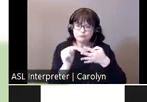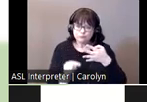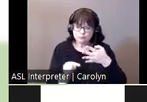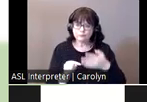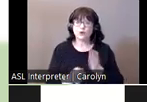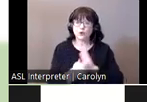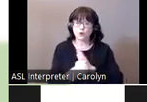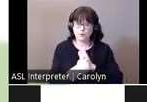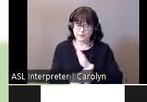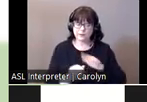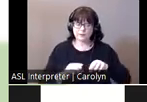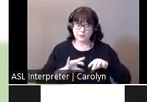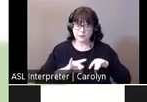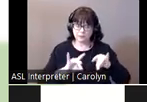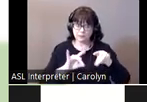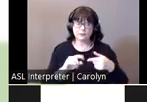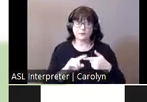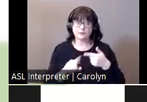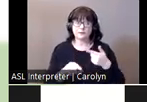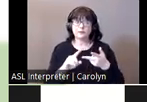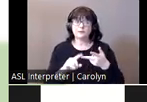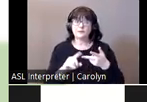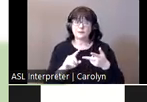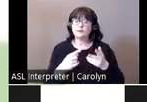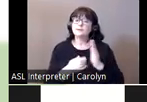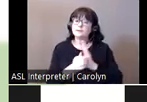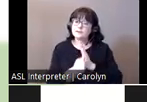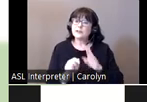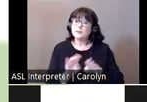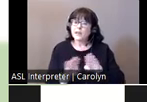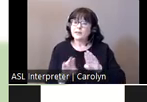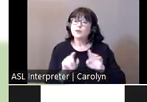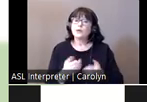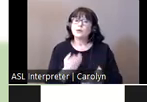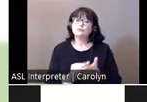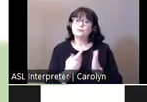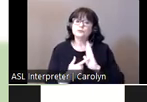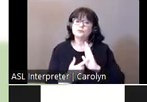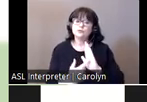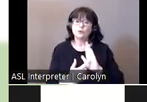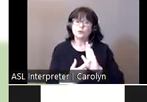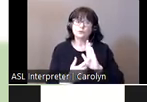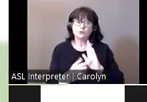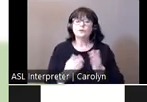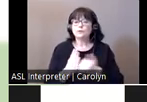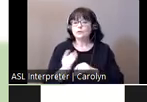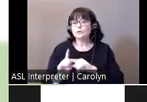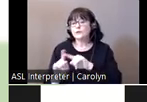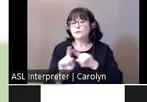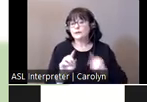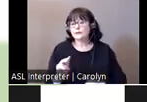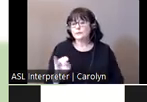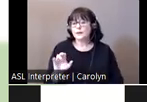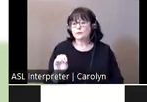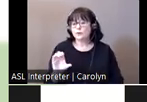Competency is assessed as a demonstrable skill or behavior varying across micro-credentials. Well, obviously it would vary because the micro-credentials